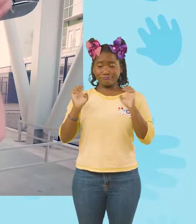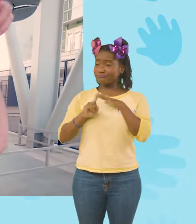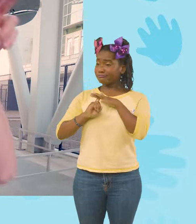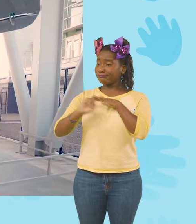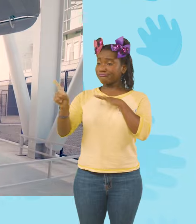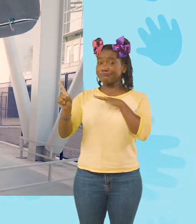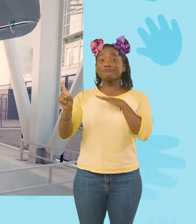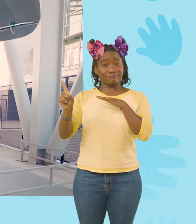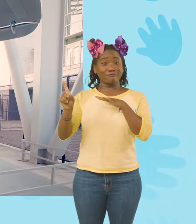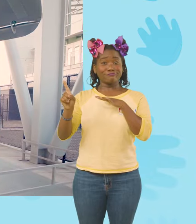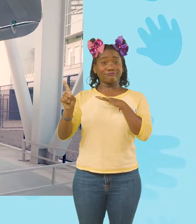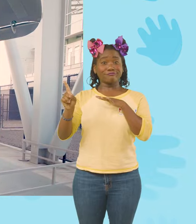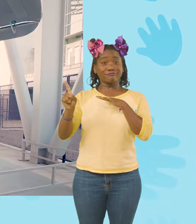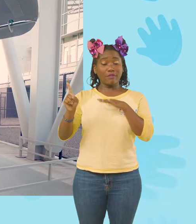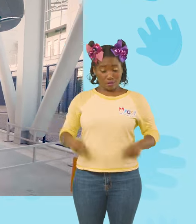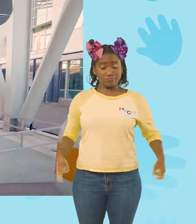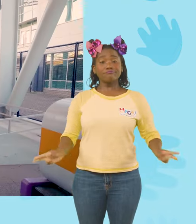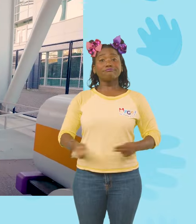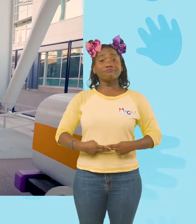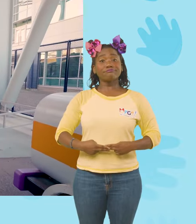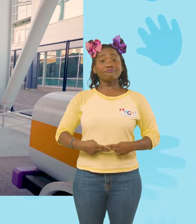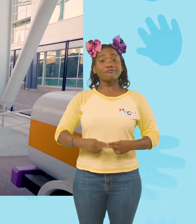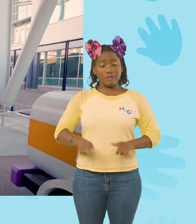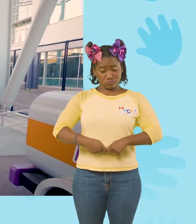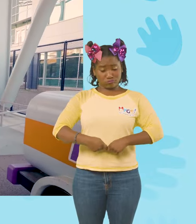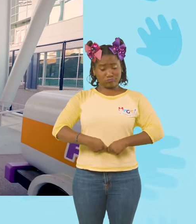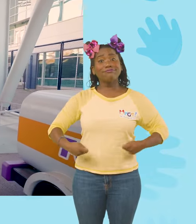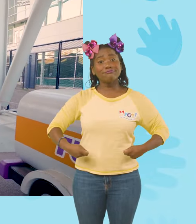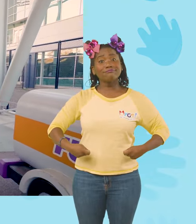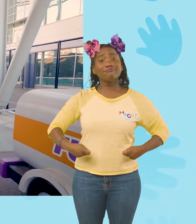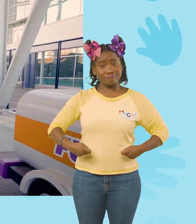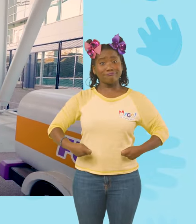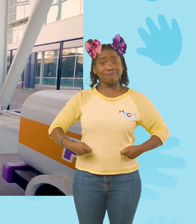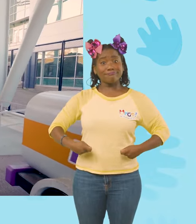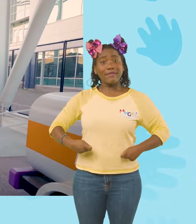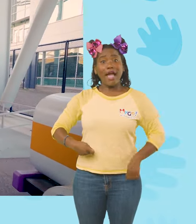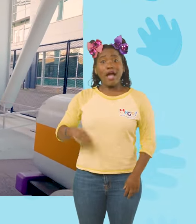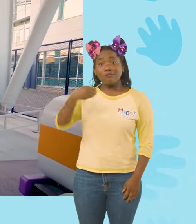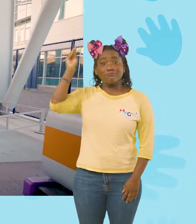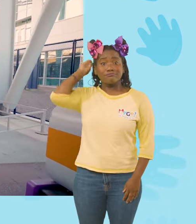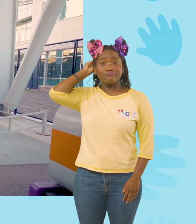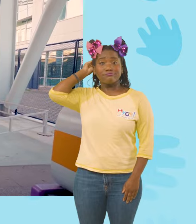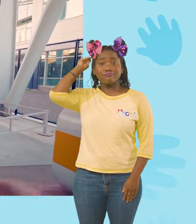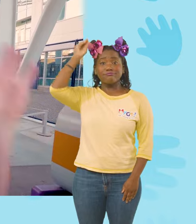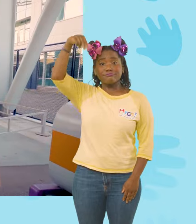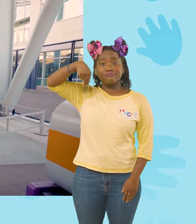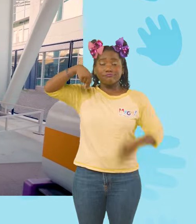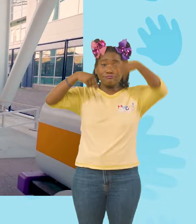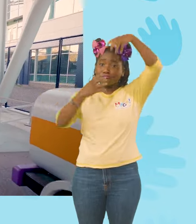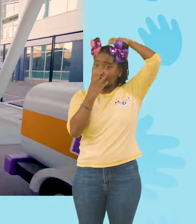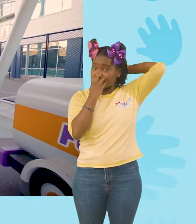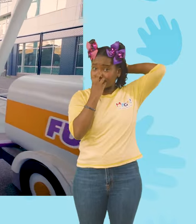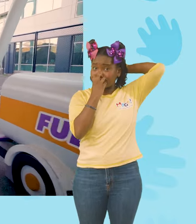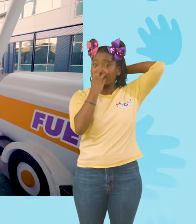nearest emergency exit. Buckle your seatbelt and make sure it's nice and tight. And in case you need an air mask, it will come